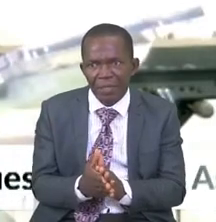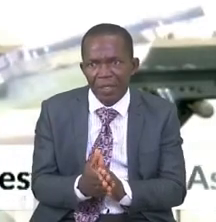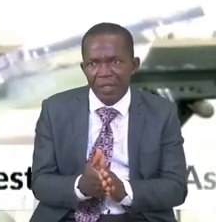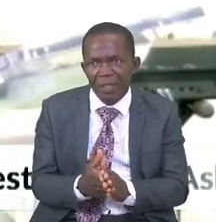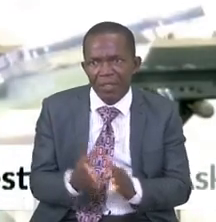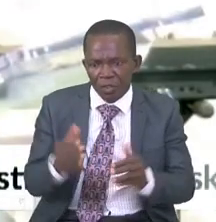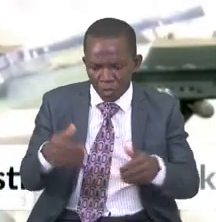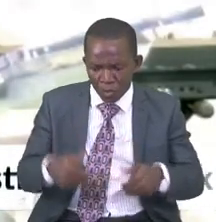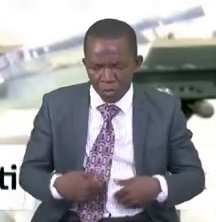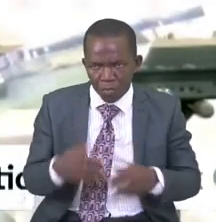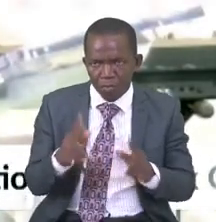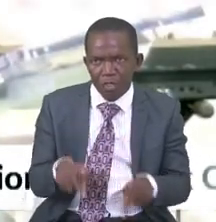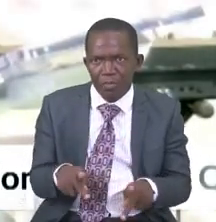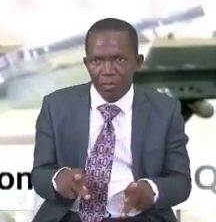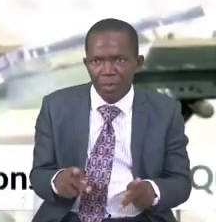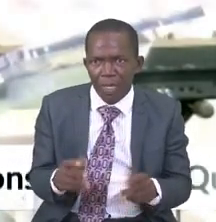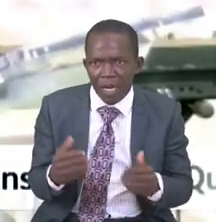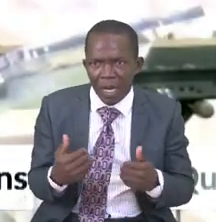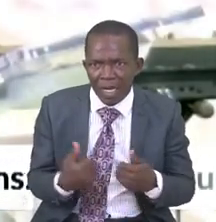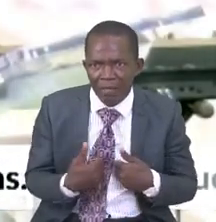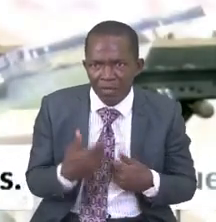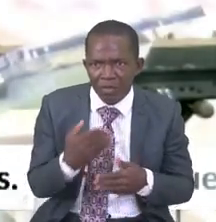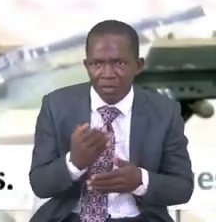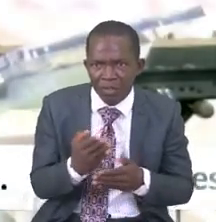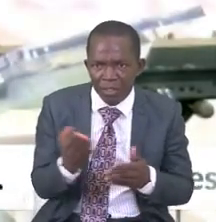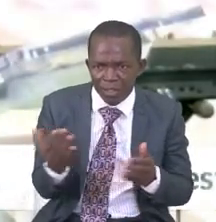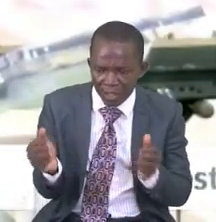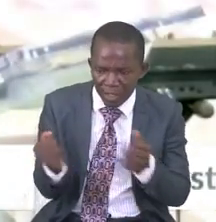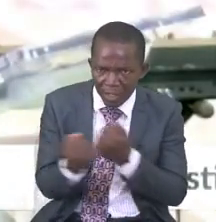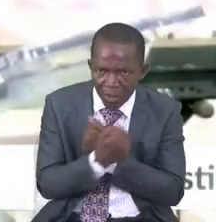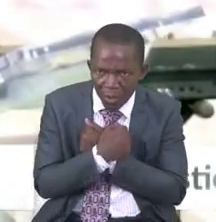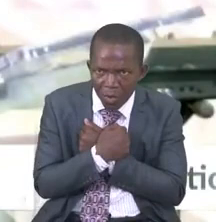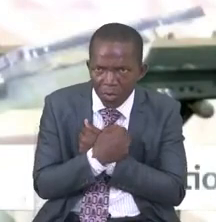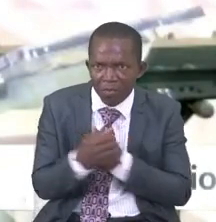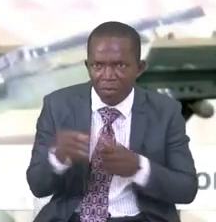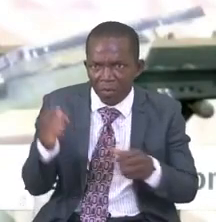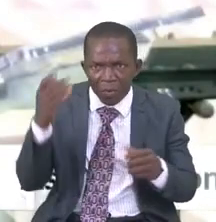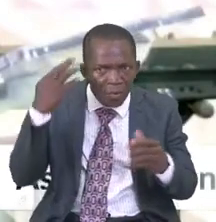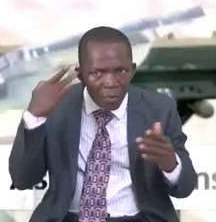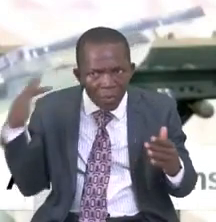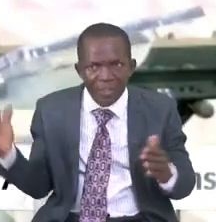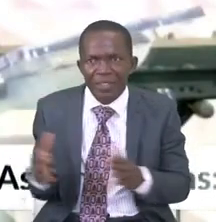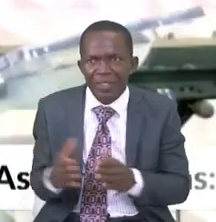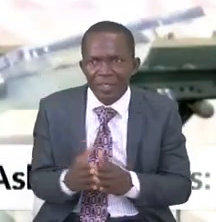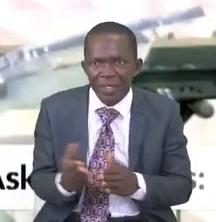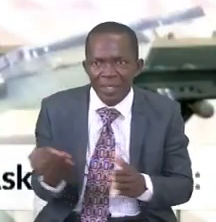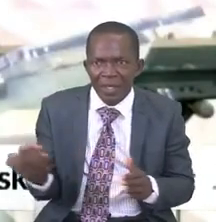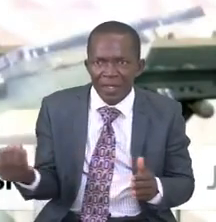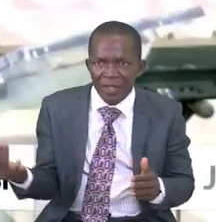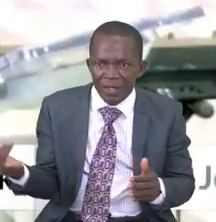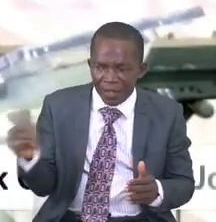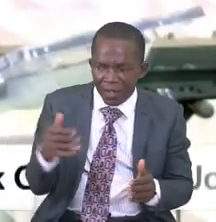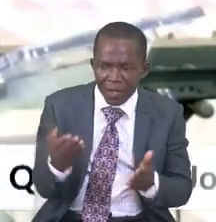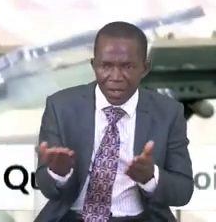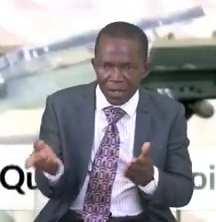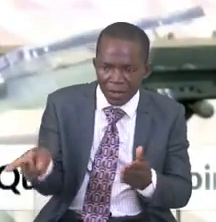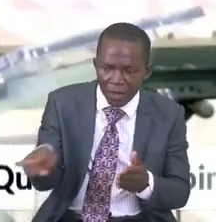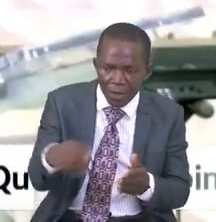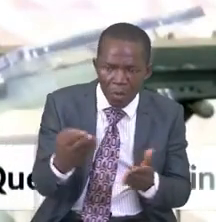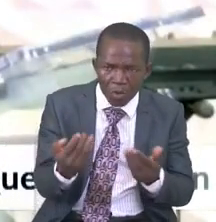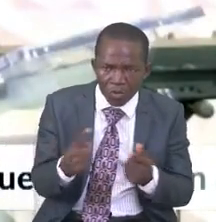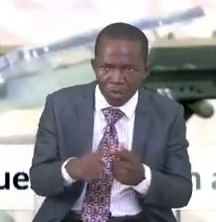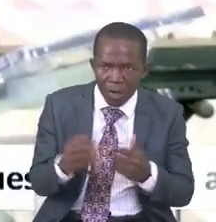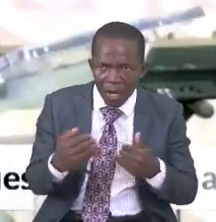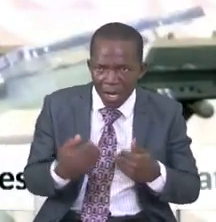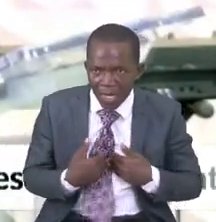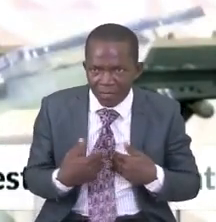people love excitement. Young people love they love some noise. They want to have some ruckus.